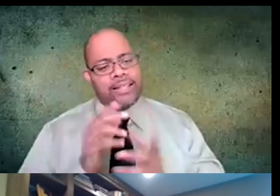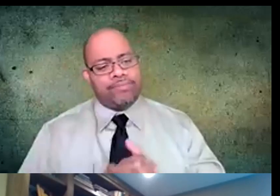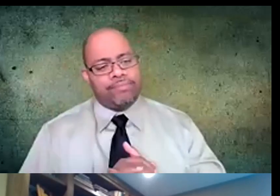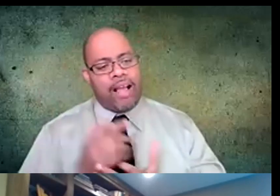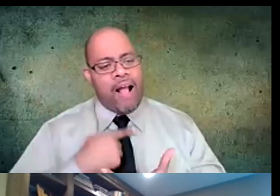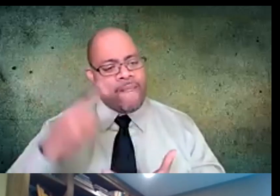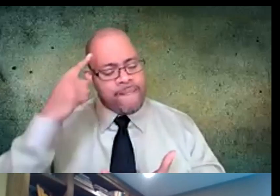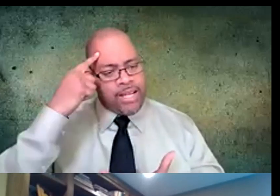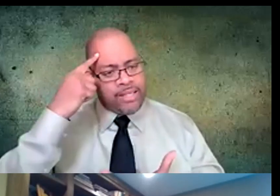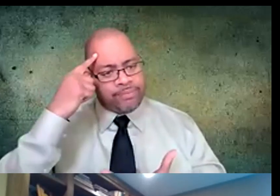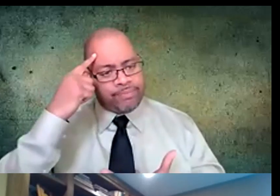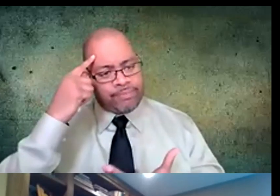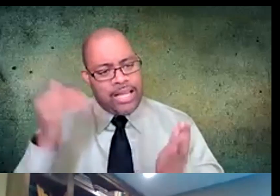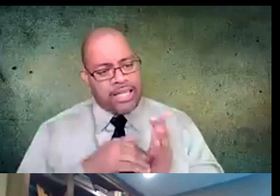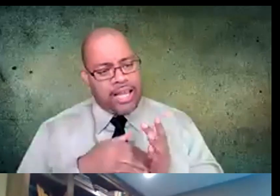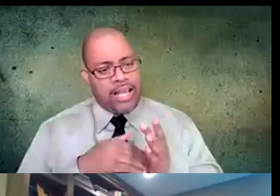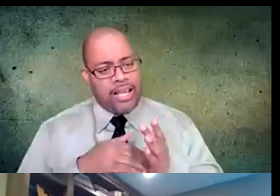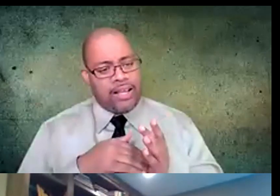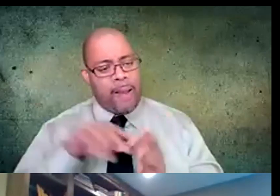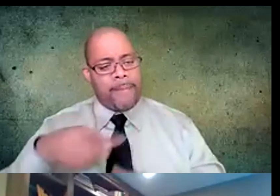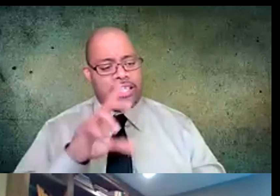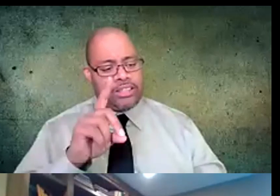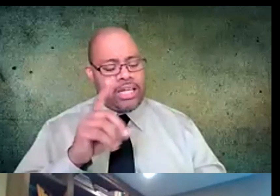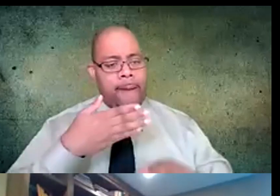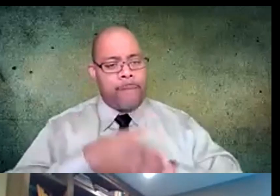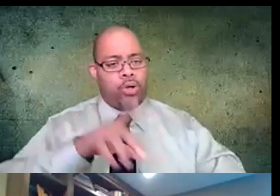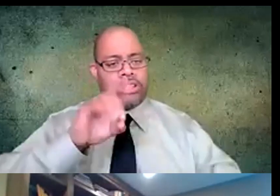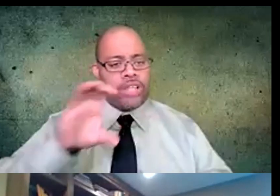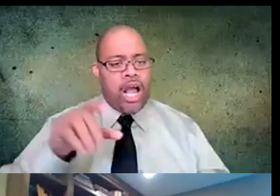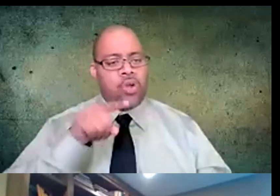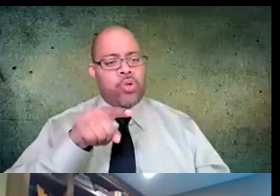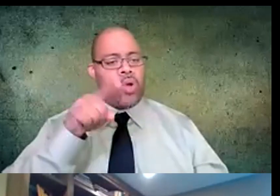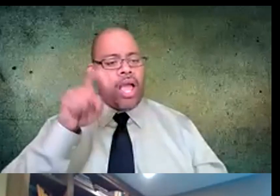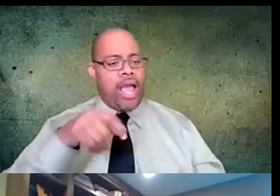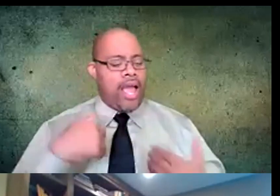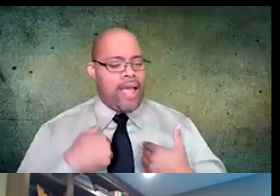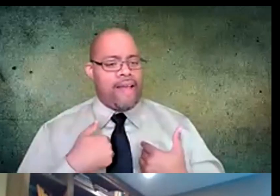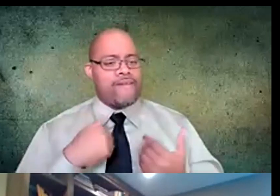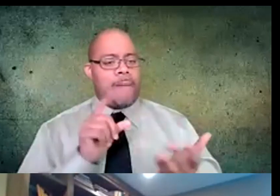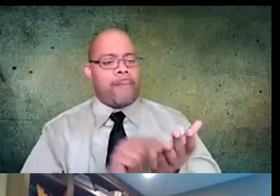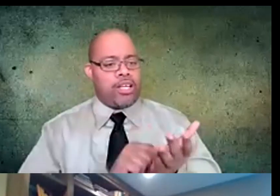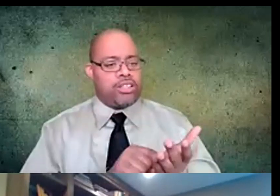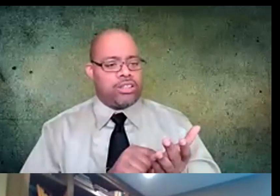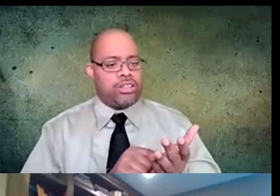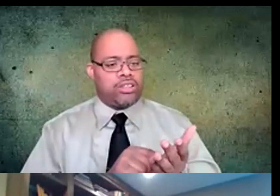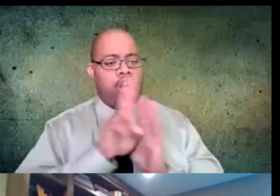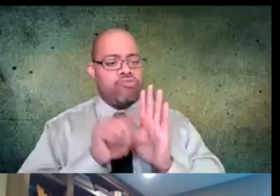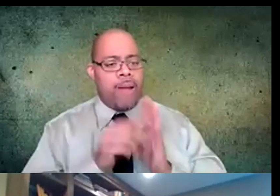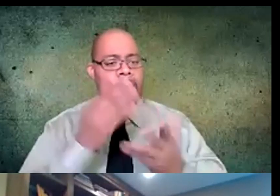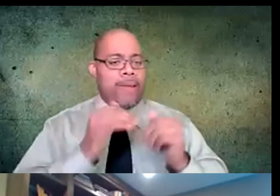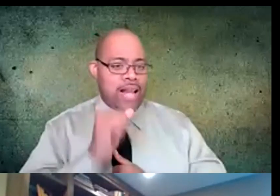think, again, for PhD and postdocs, you guys will have publications, right? Undergraduate might